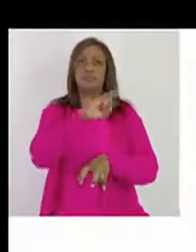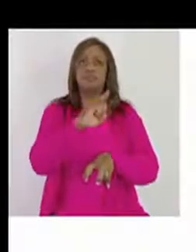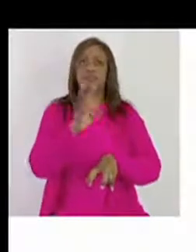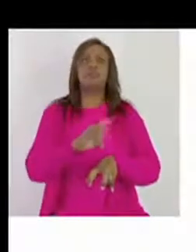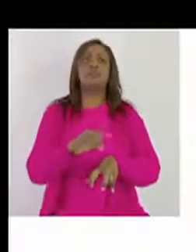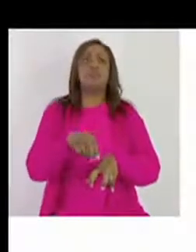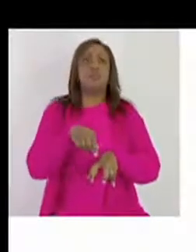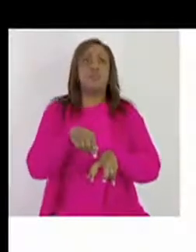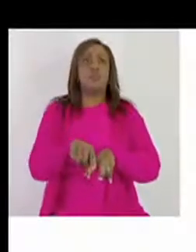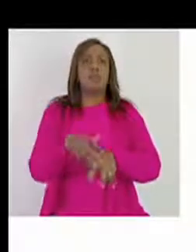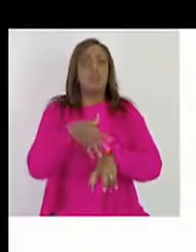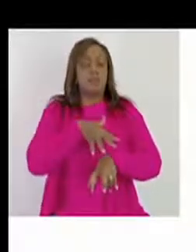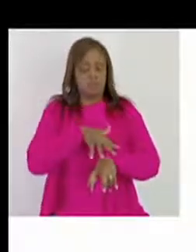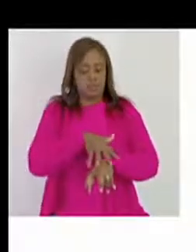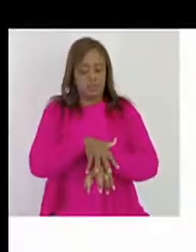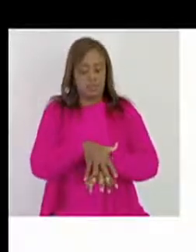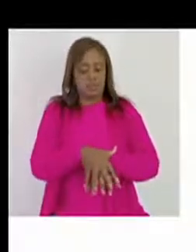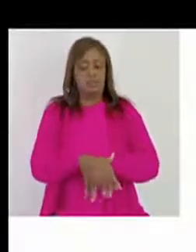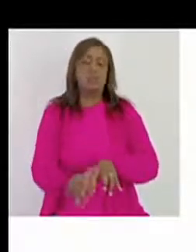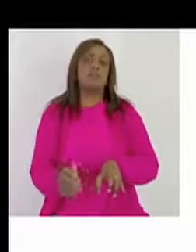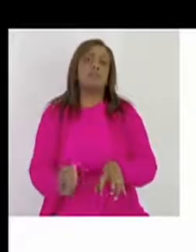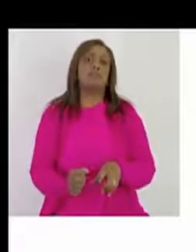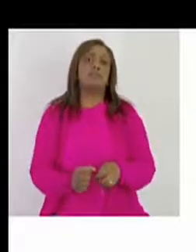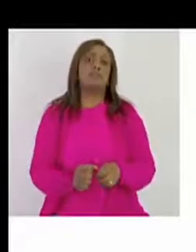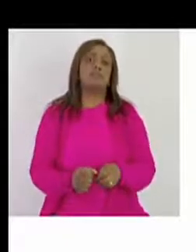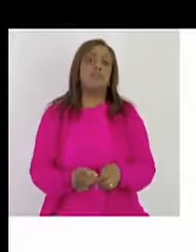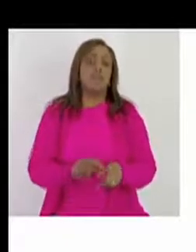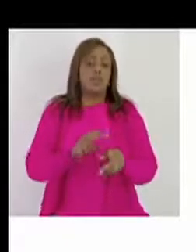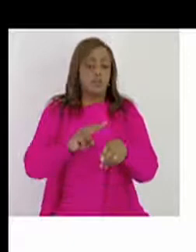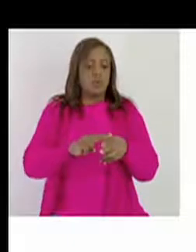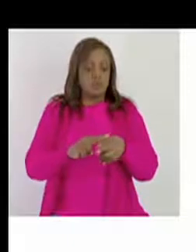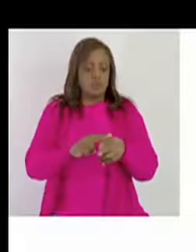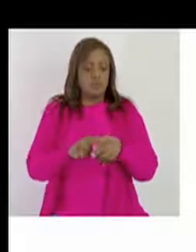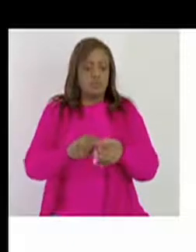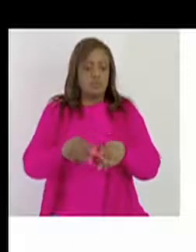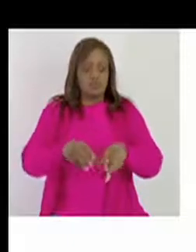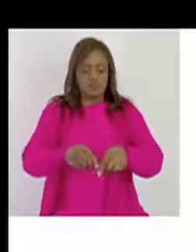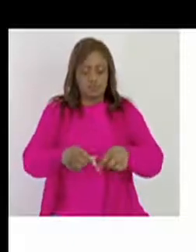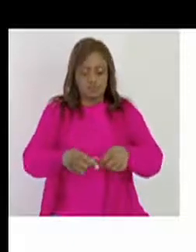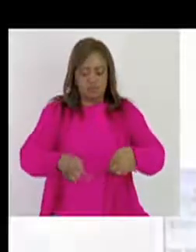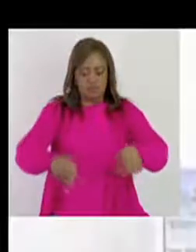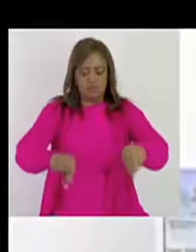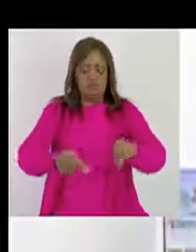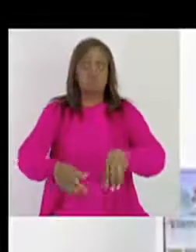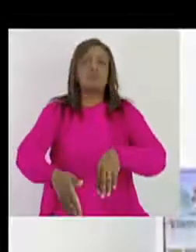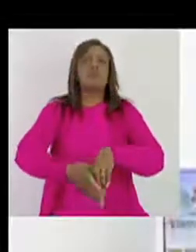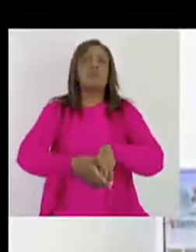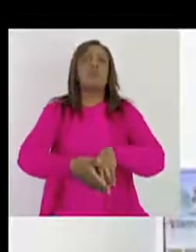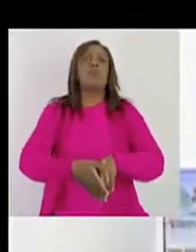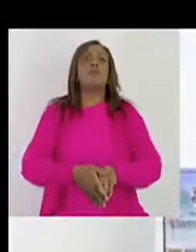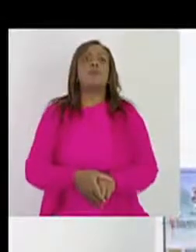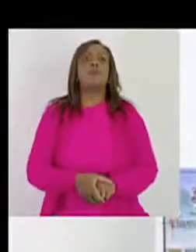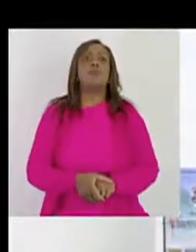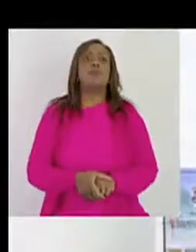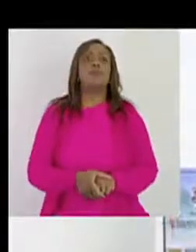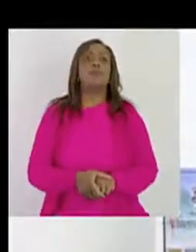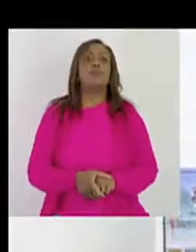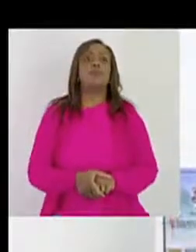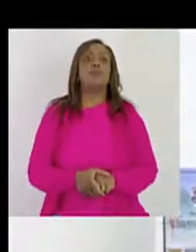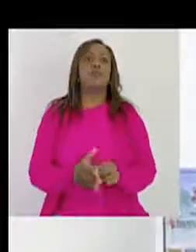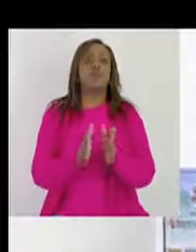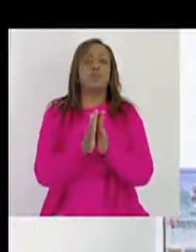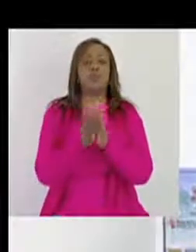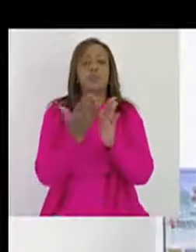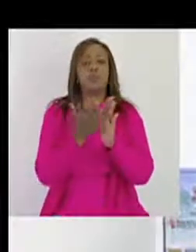in non-pregnant women and females of other primate species. Let us turn over to